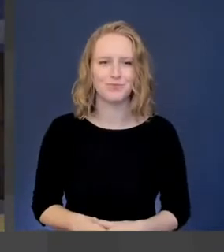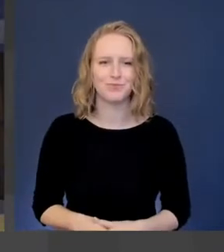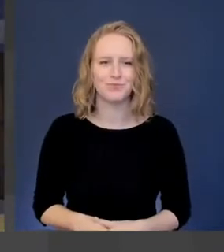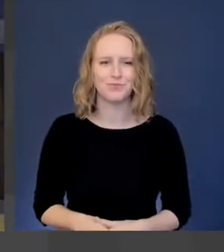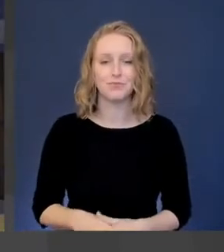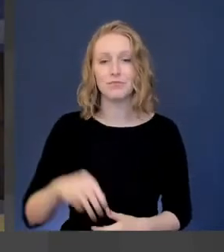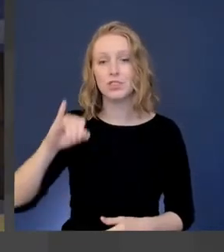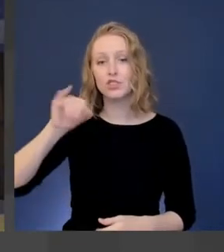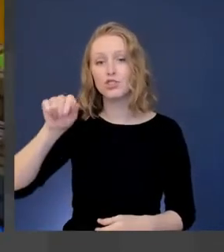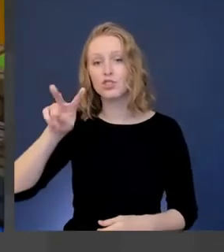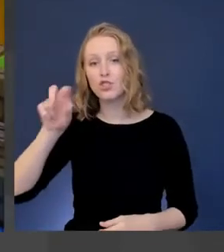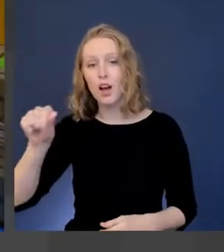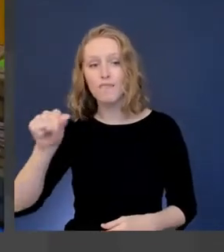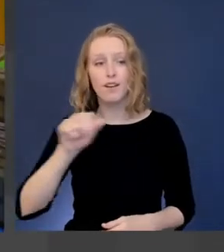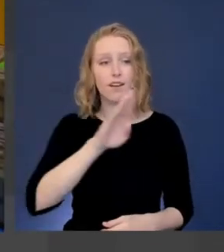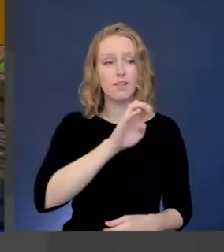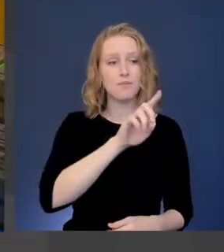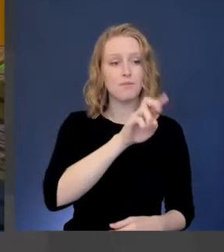time?